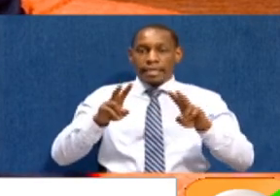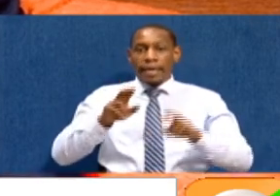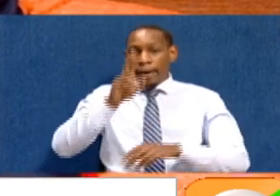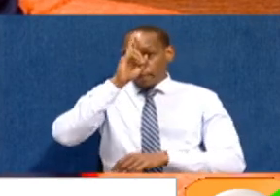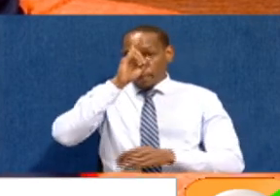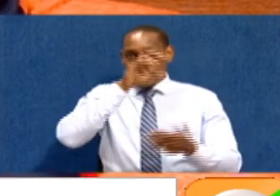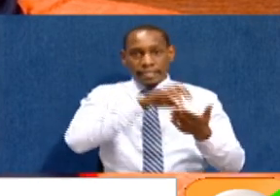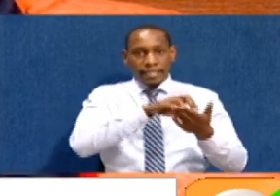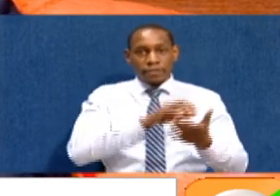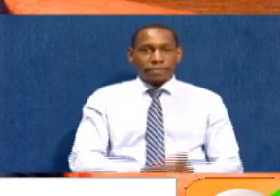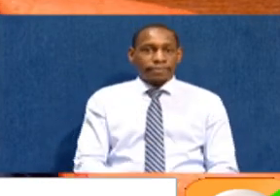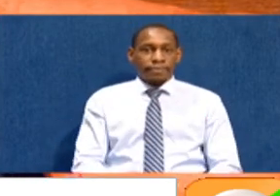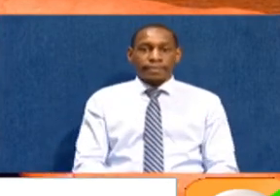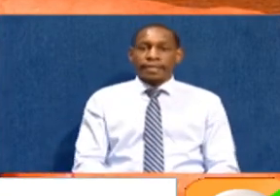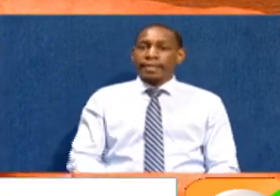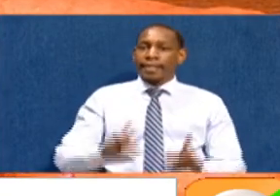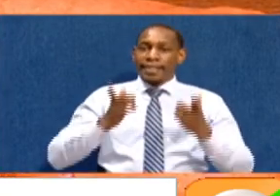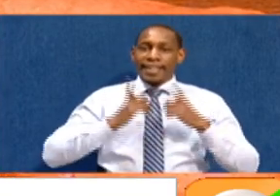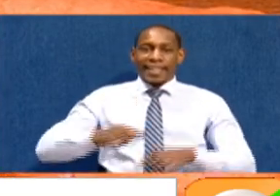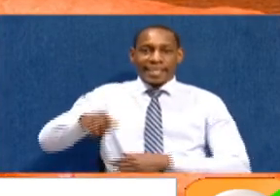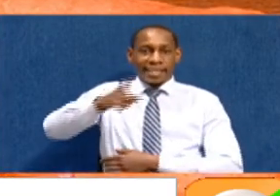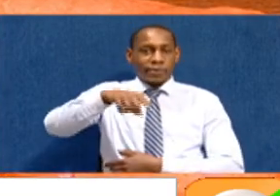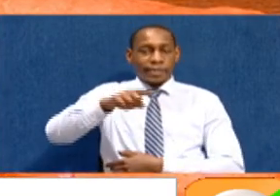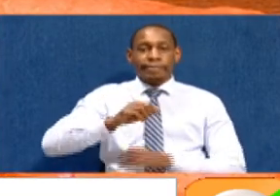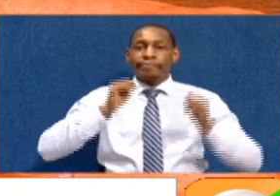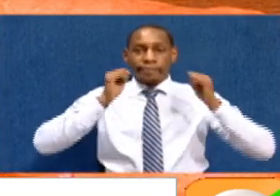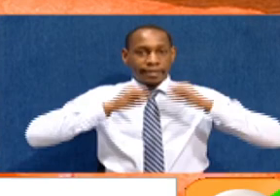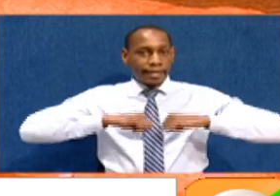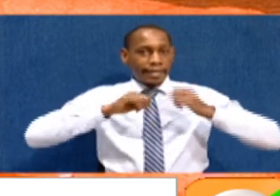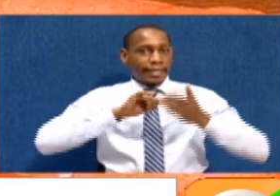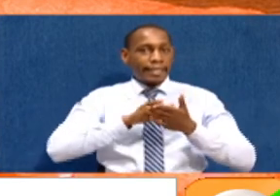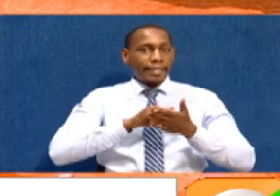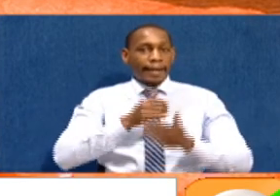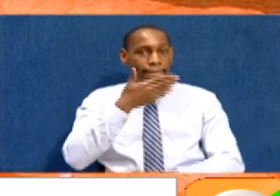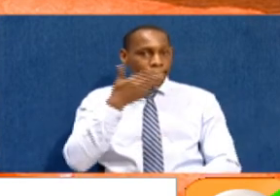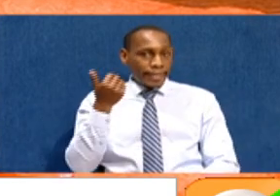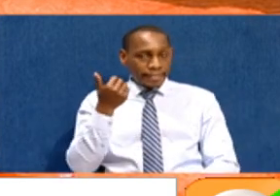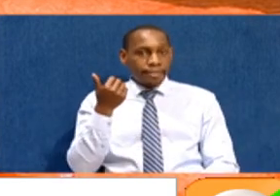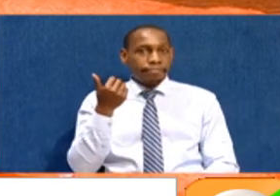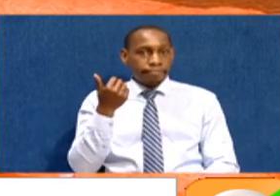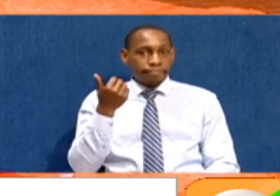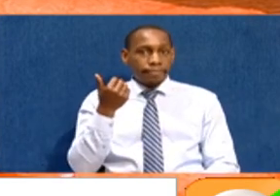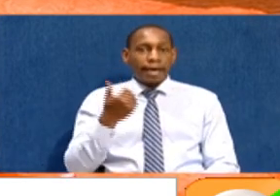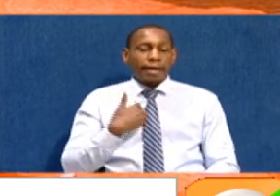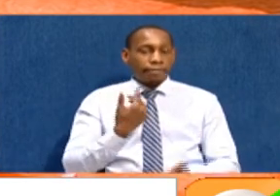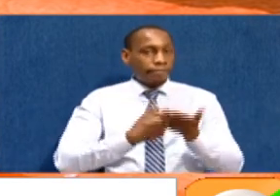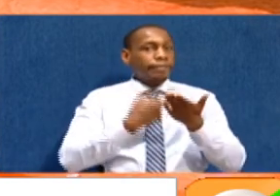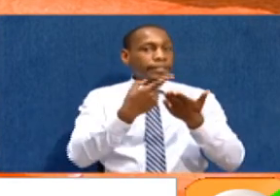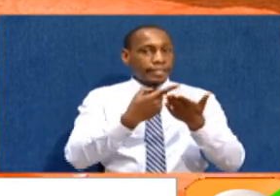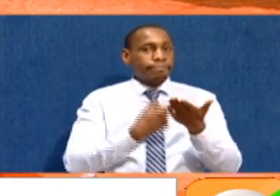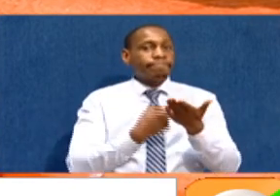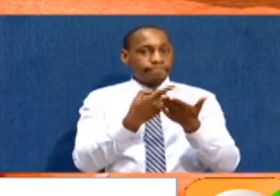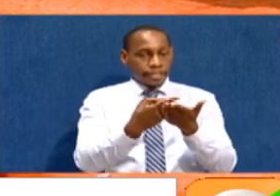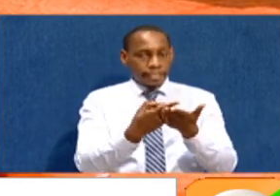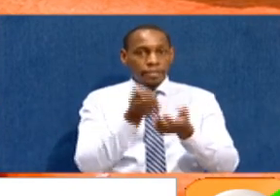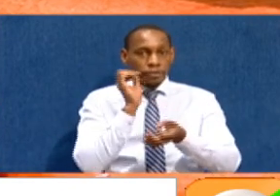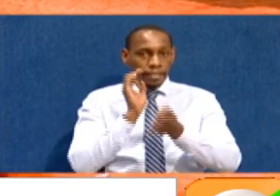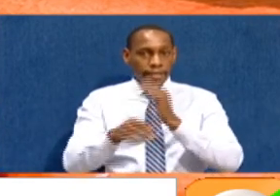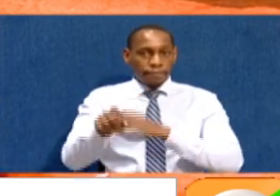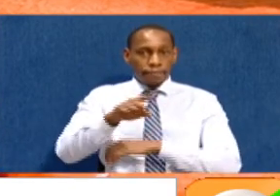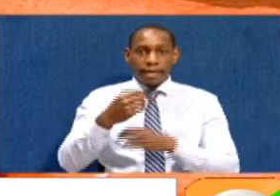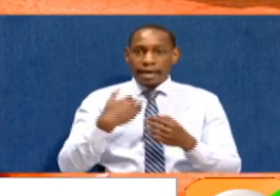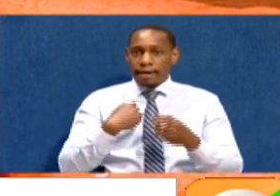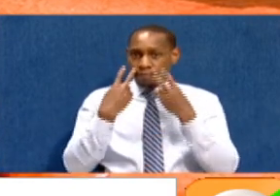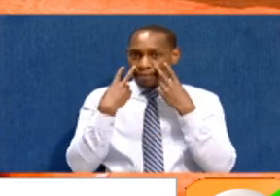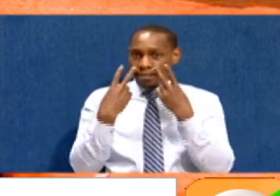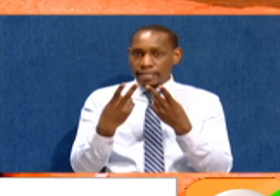police stations? Let us agree that there is need for a conversation. If we have